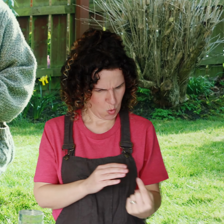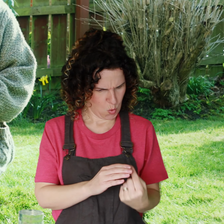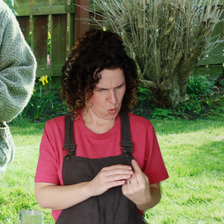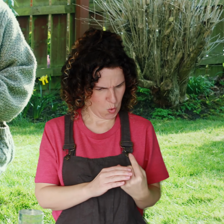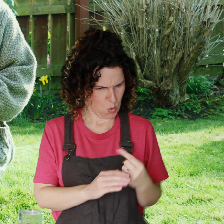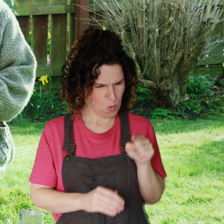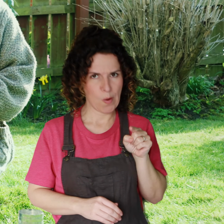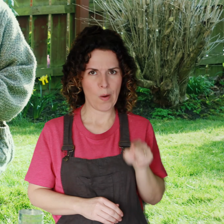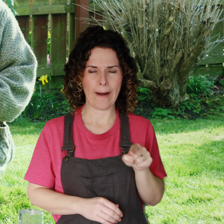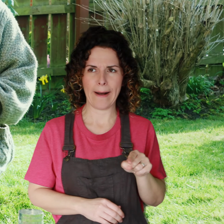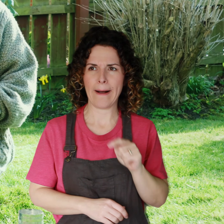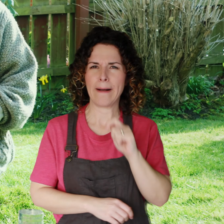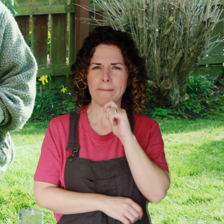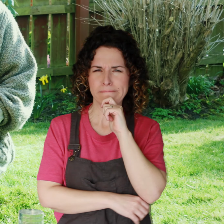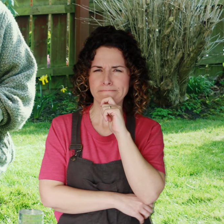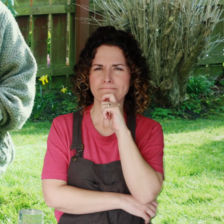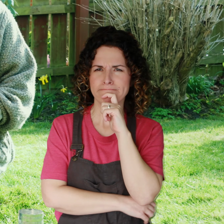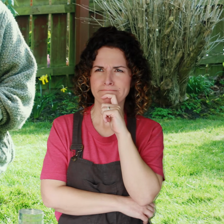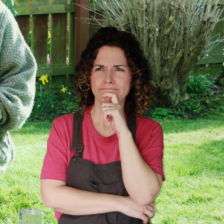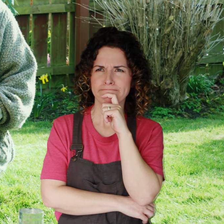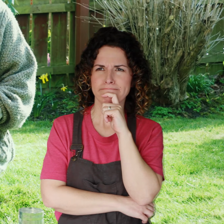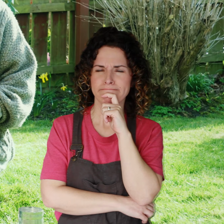hole. Hmm.